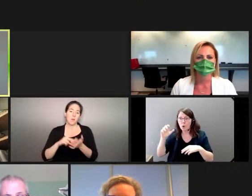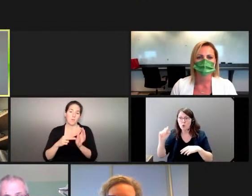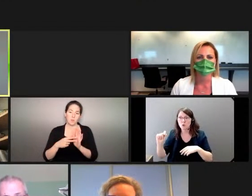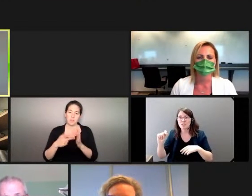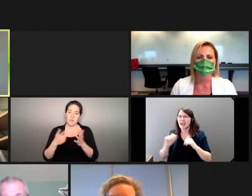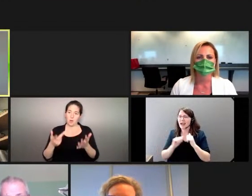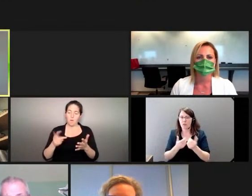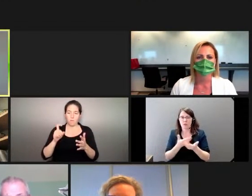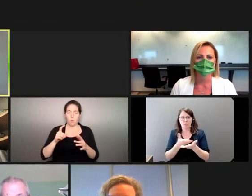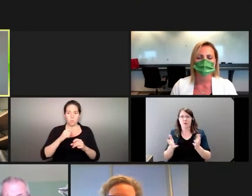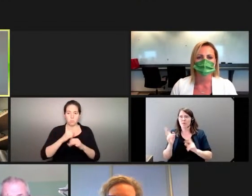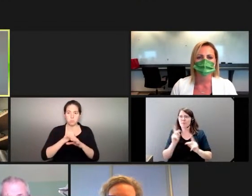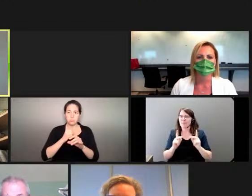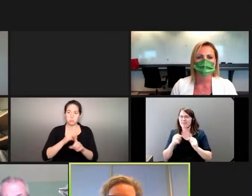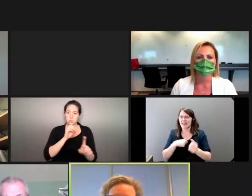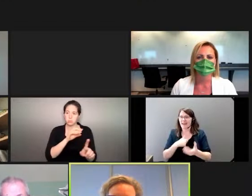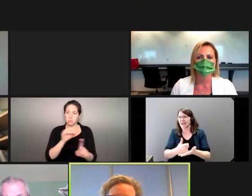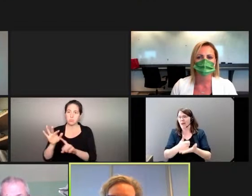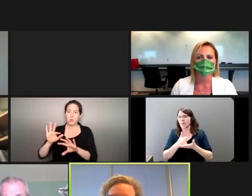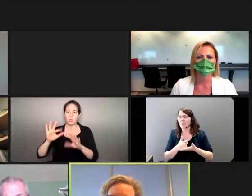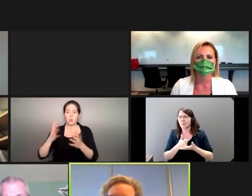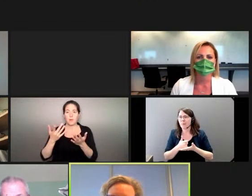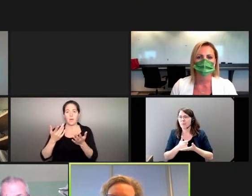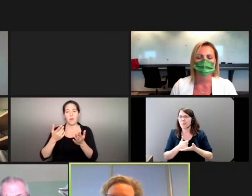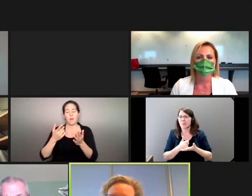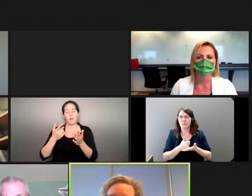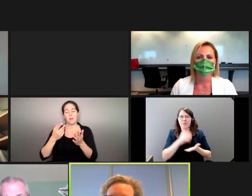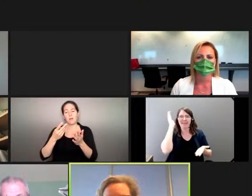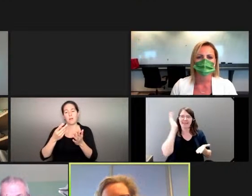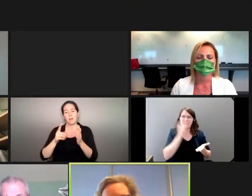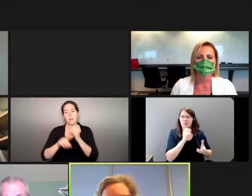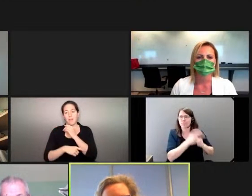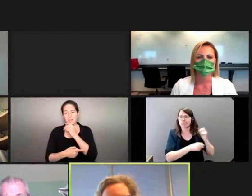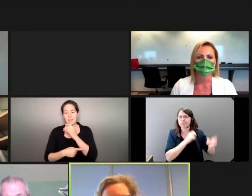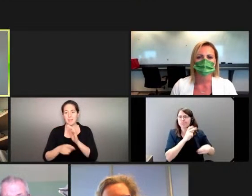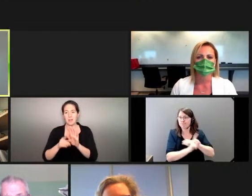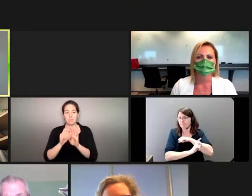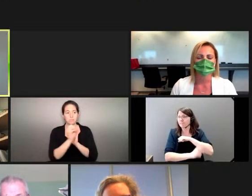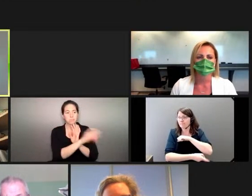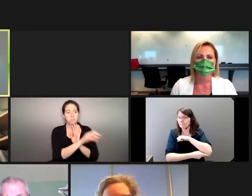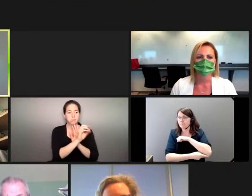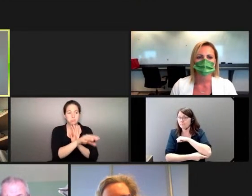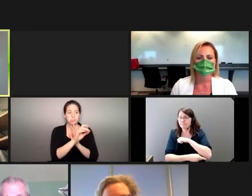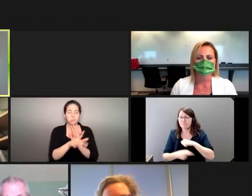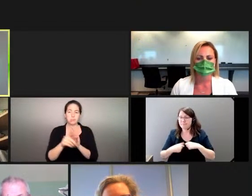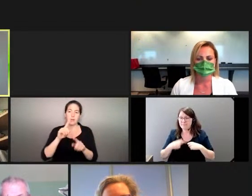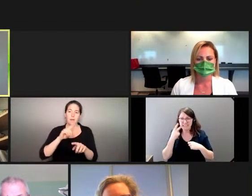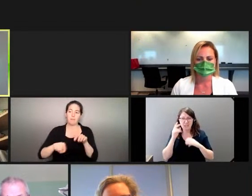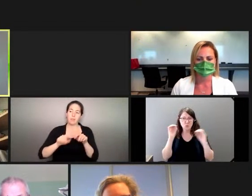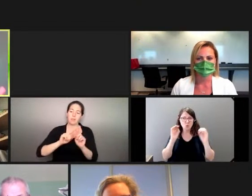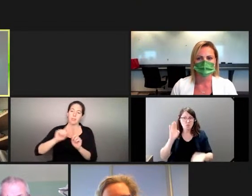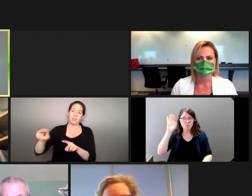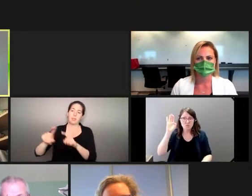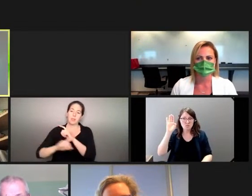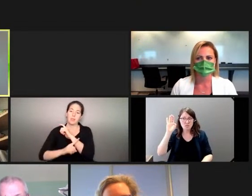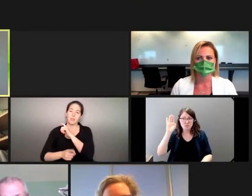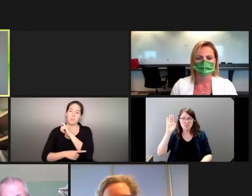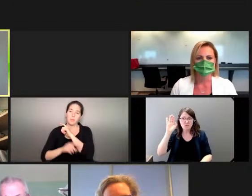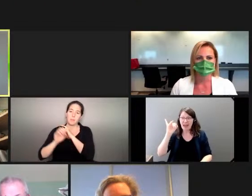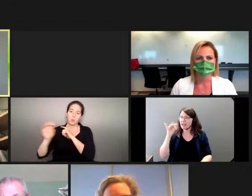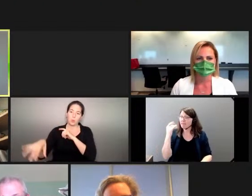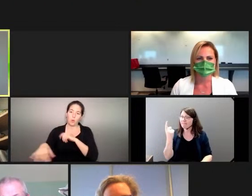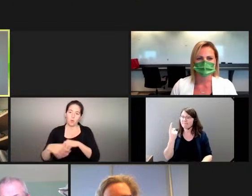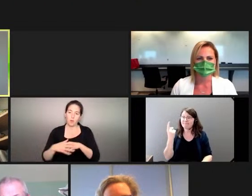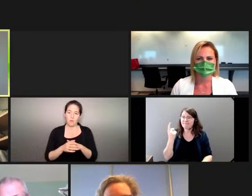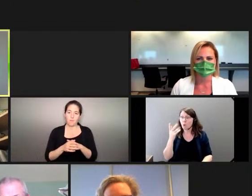partake and increase diversion. So I don't have any other hands up. If anyone would like to ask a question, by all means,